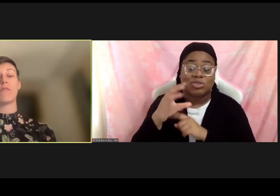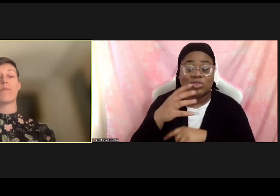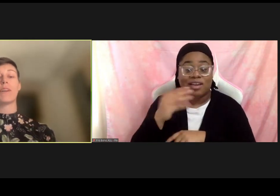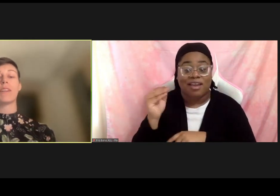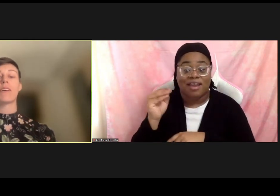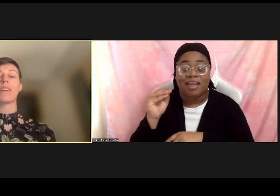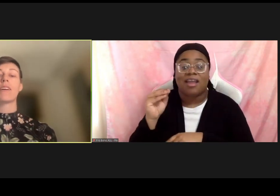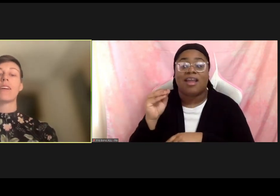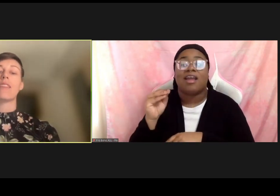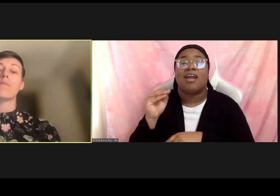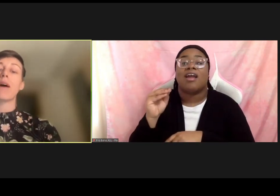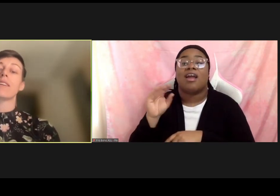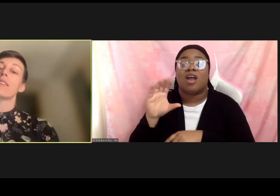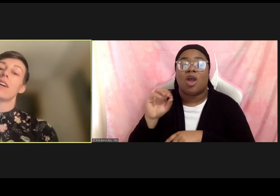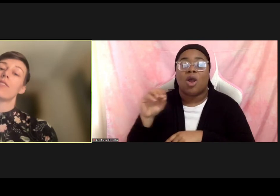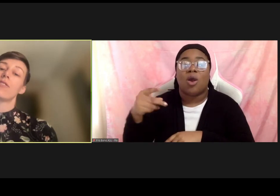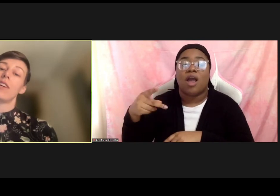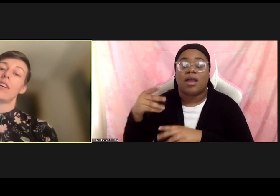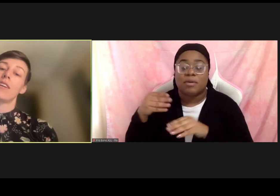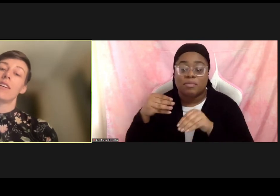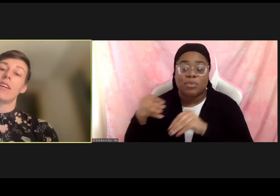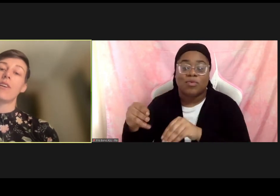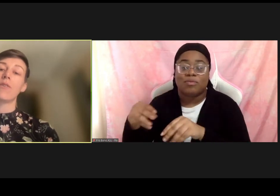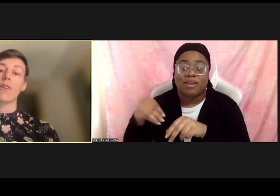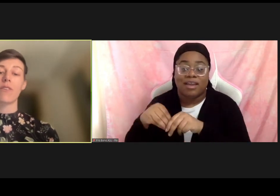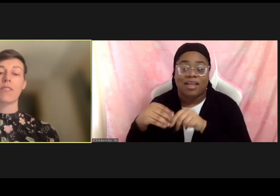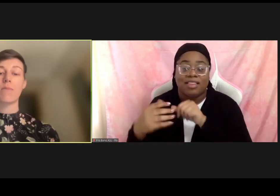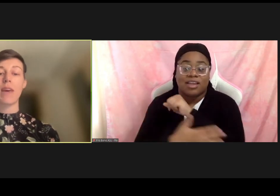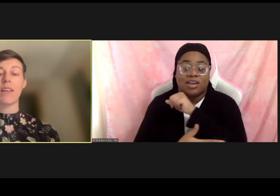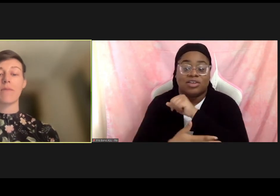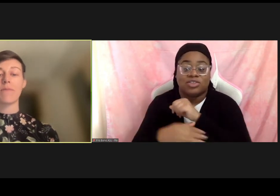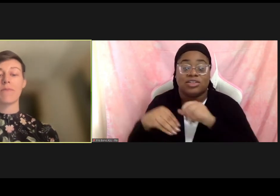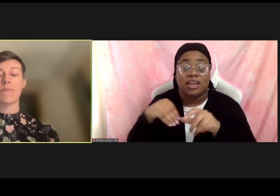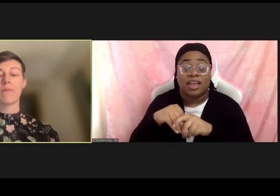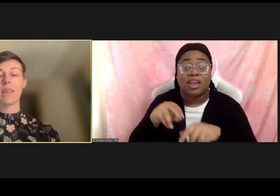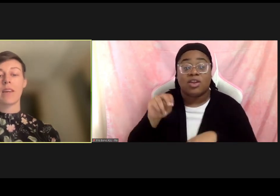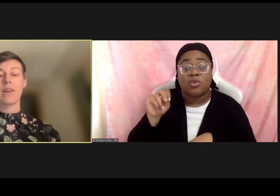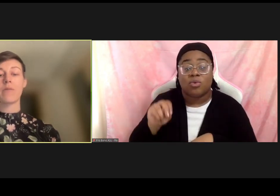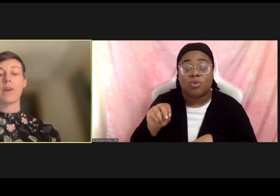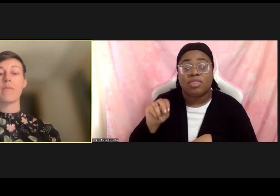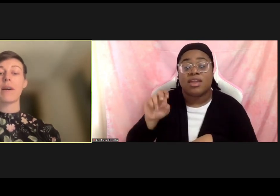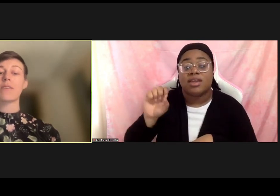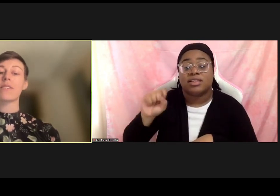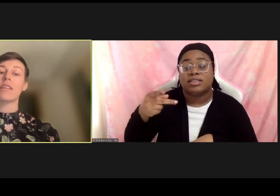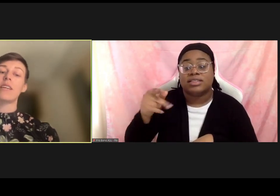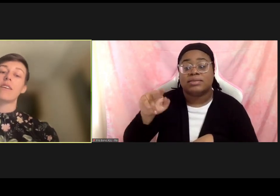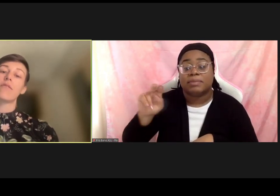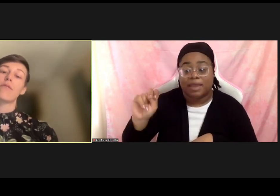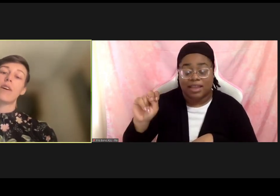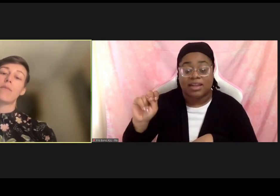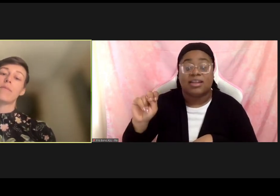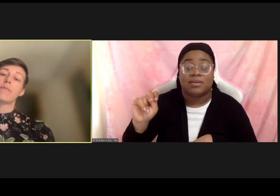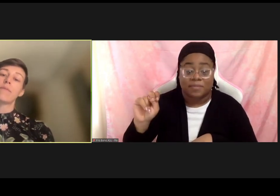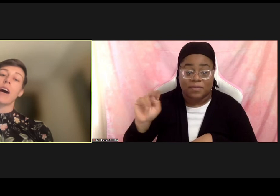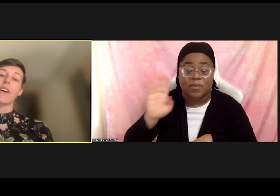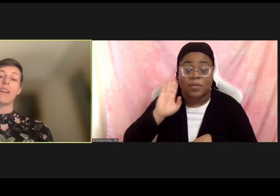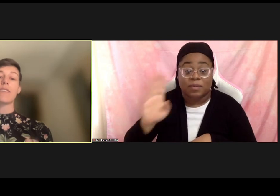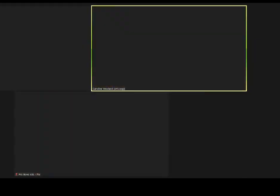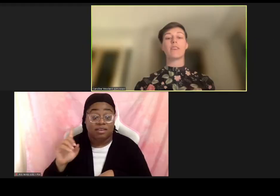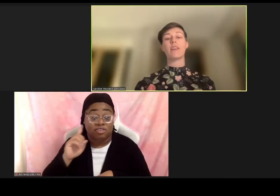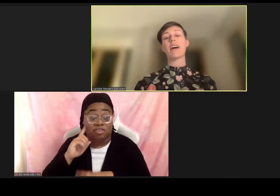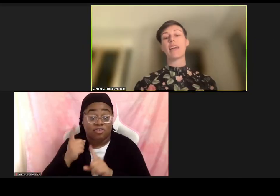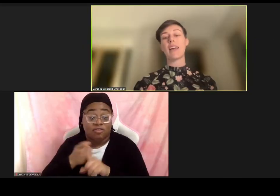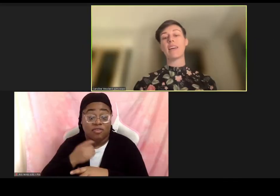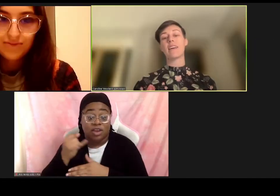cooperative movement in the Basque Country in northern Spain. We're about to hear from